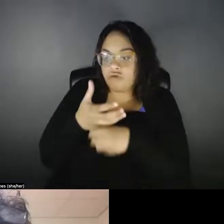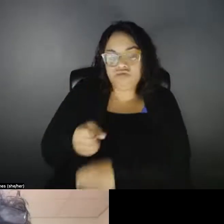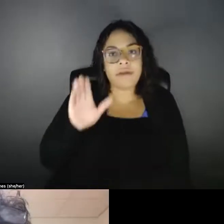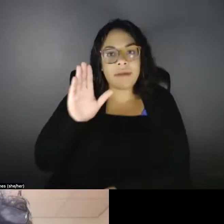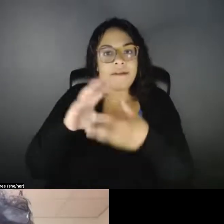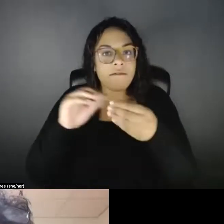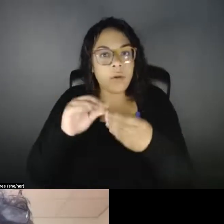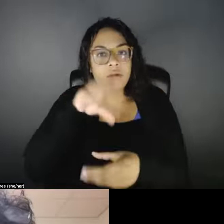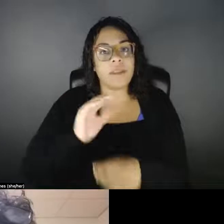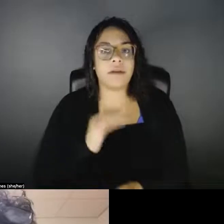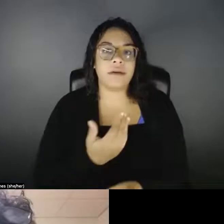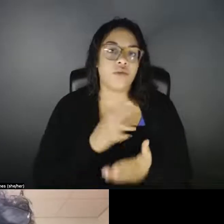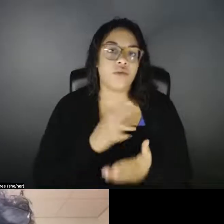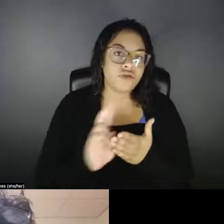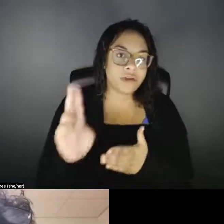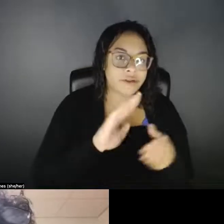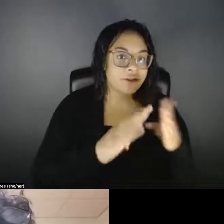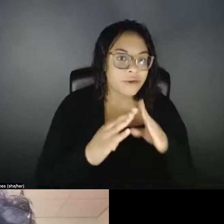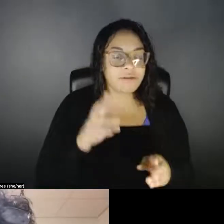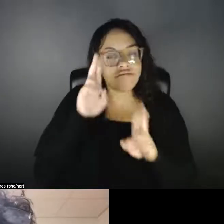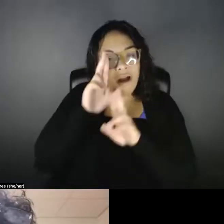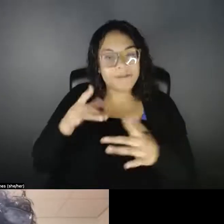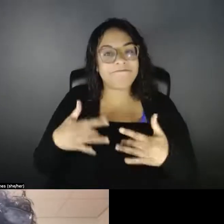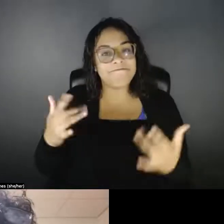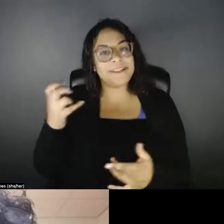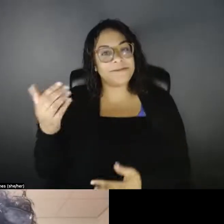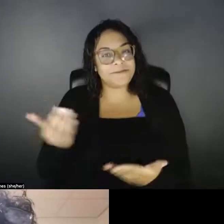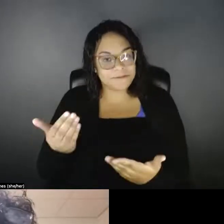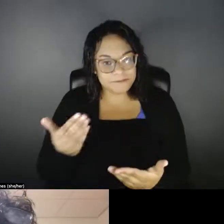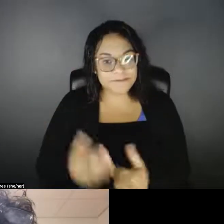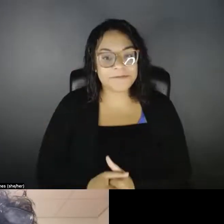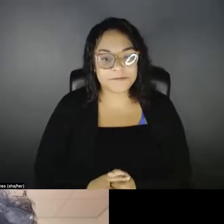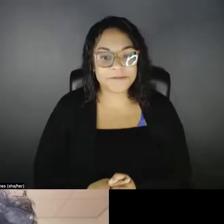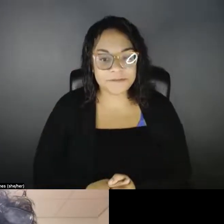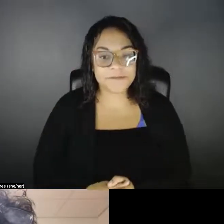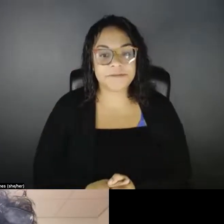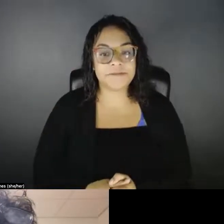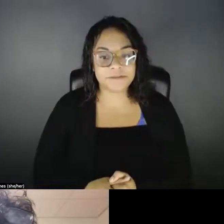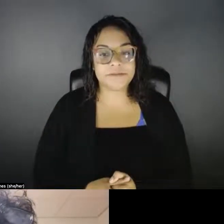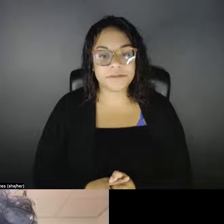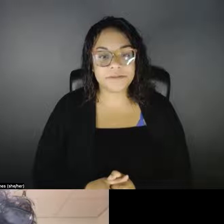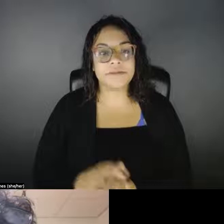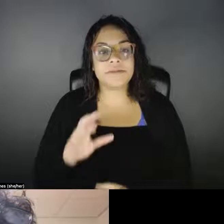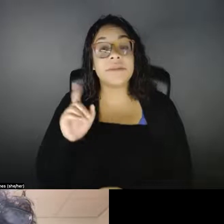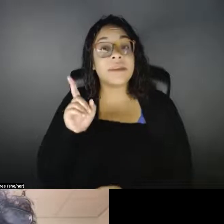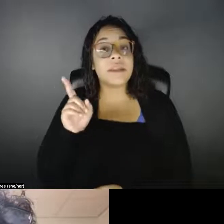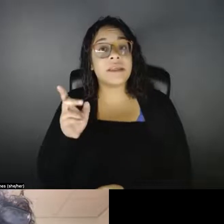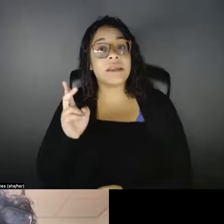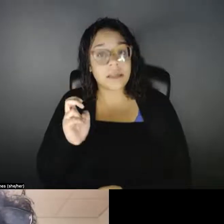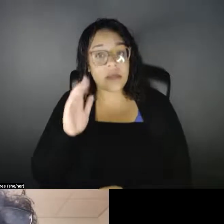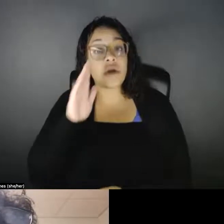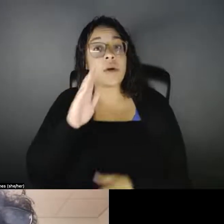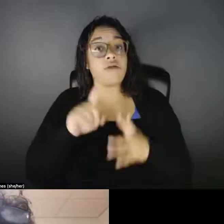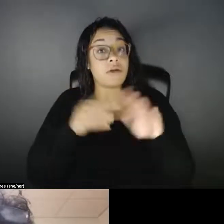university community, and we're honored and delighted to have him with us tonight, and he will be introducing